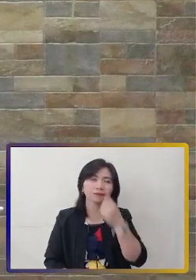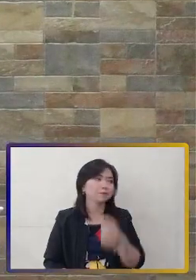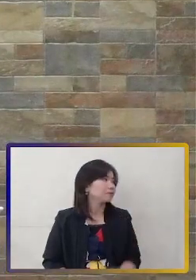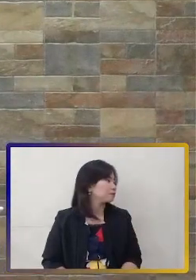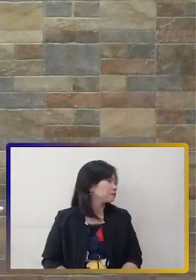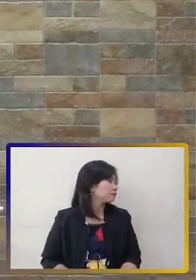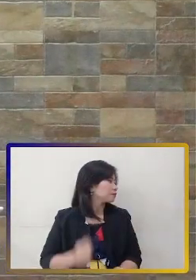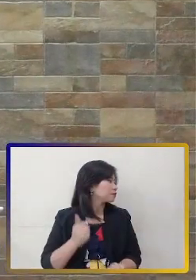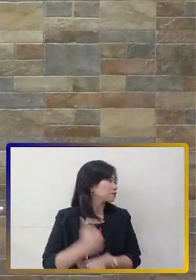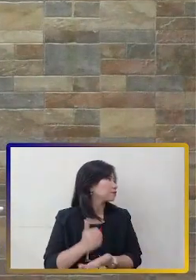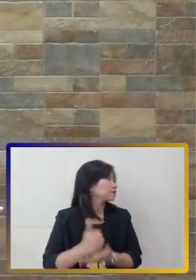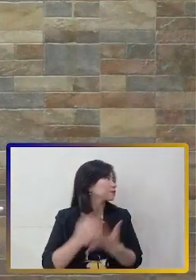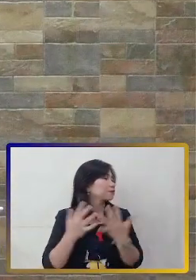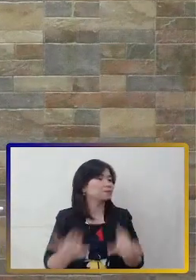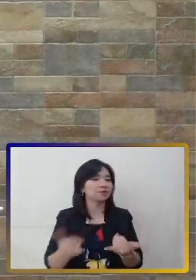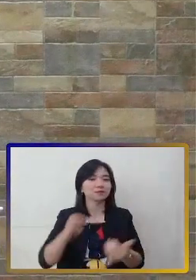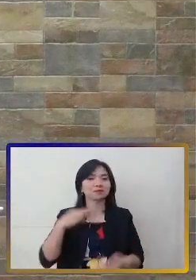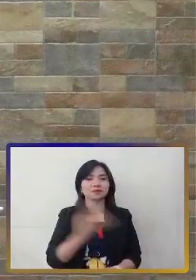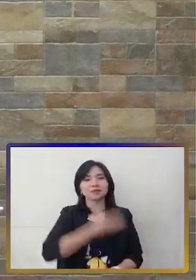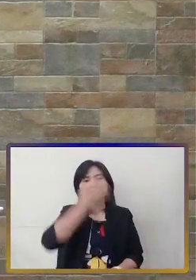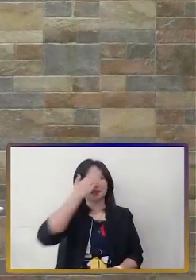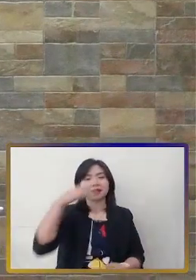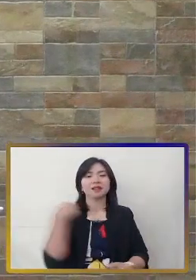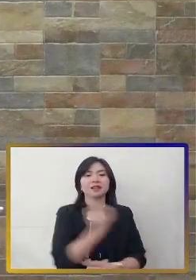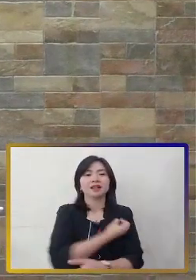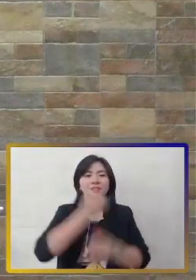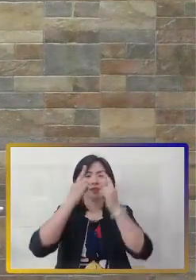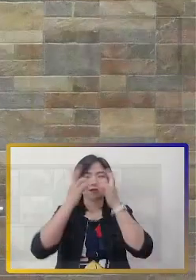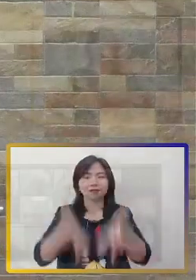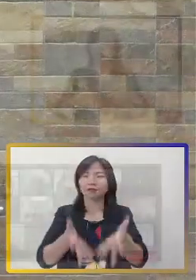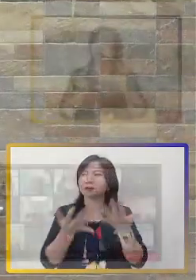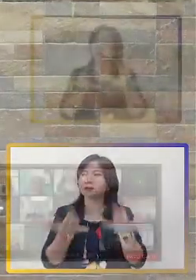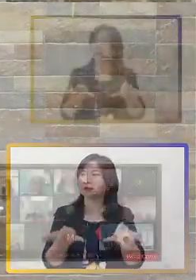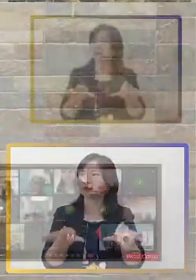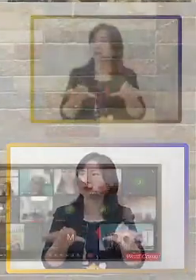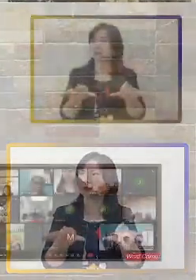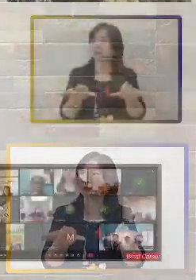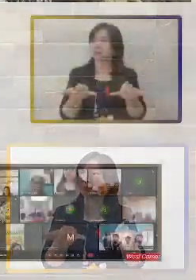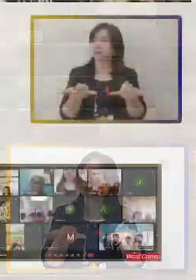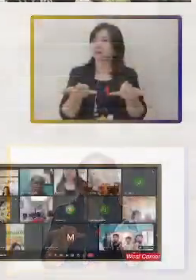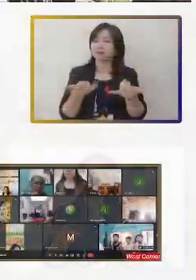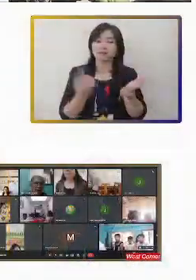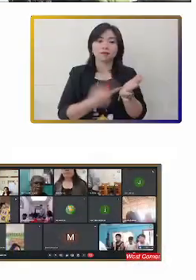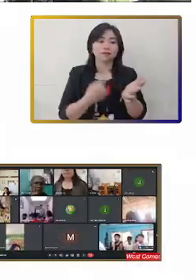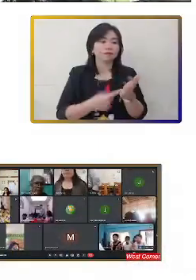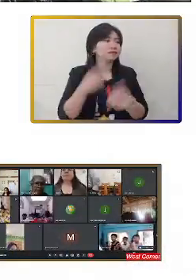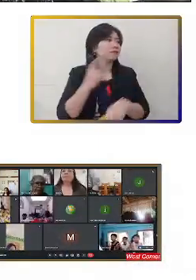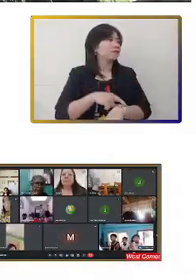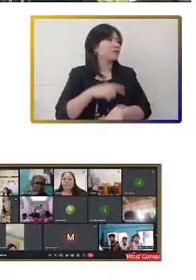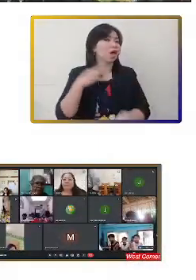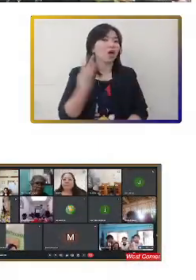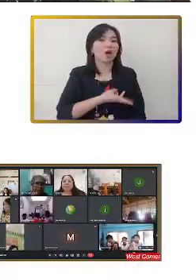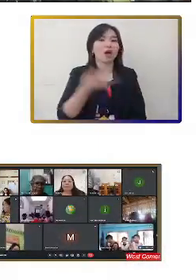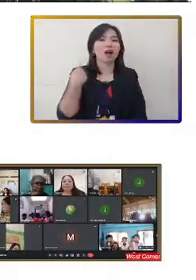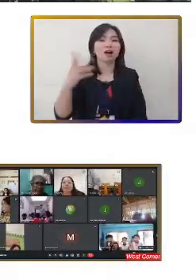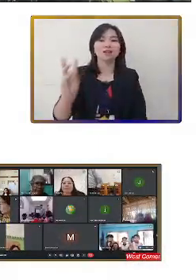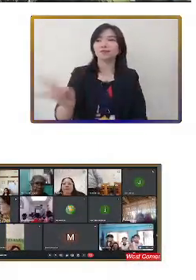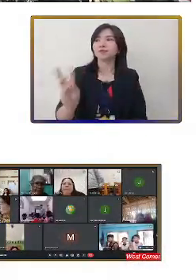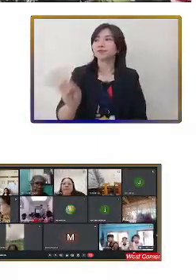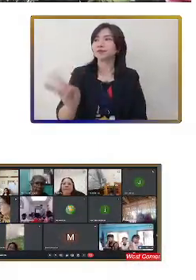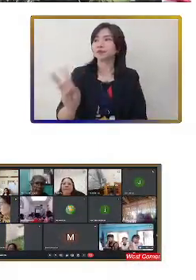Amen. Please be seated. Now we will recognize our first-time visitors. As of this time, we have 60